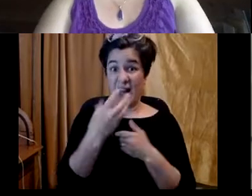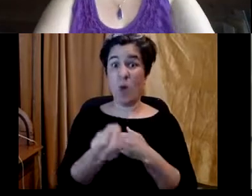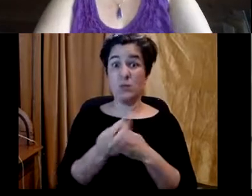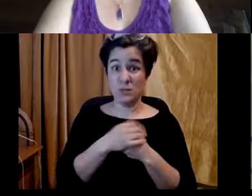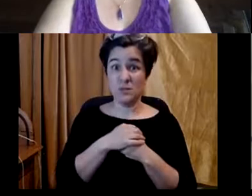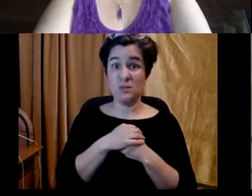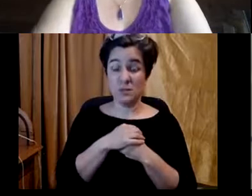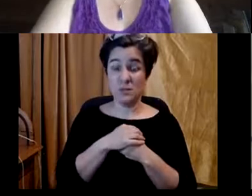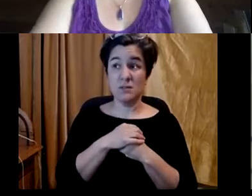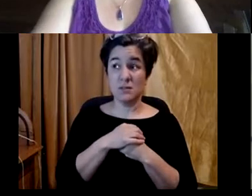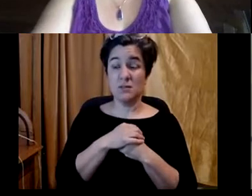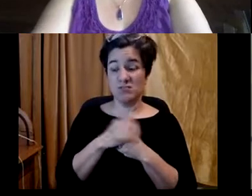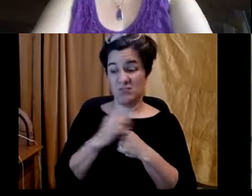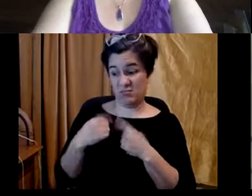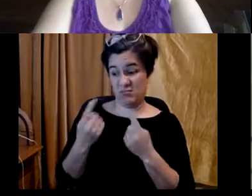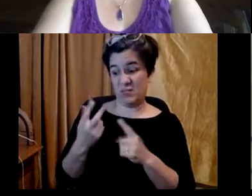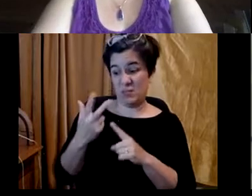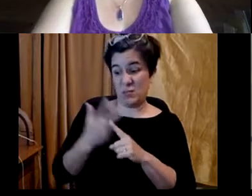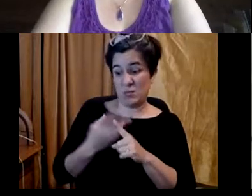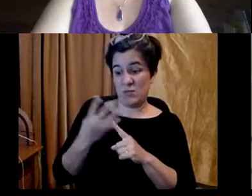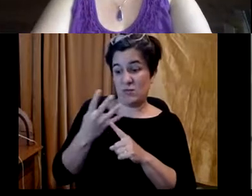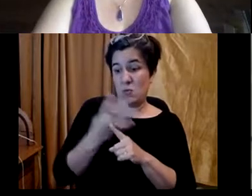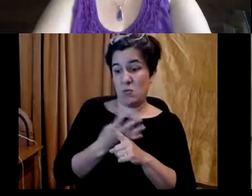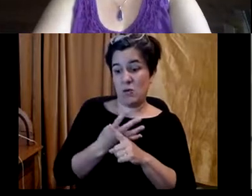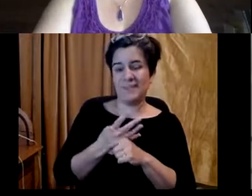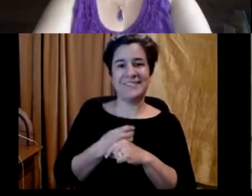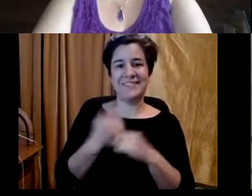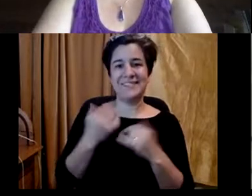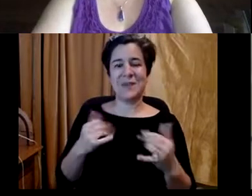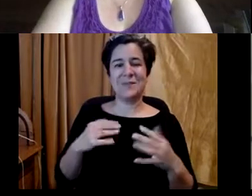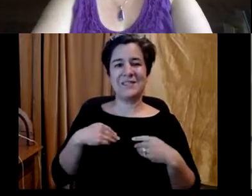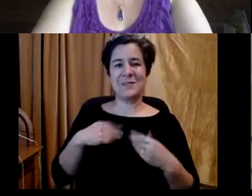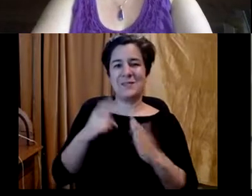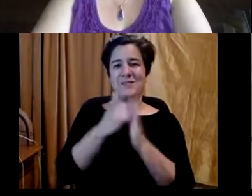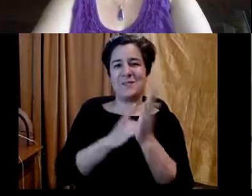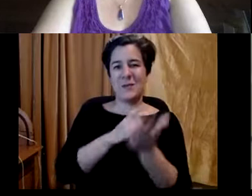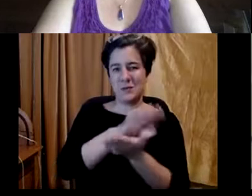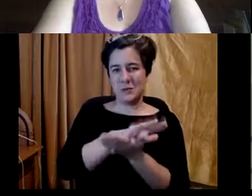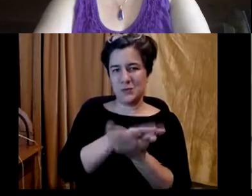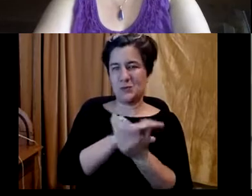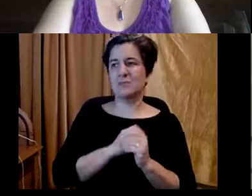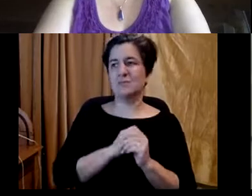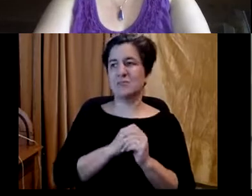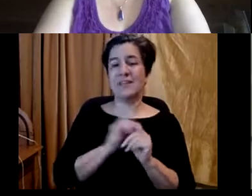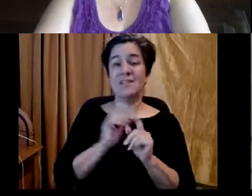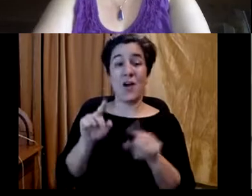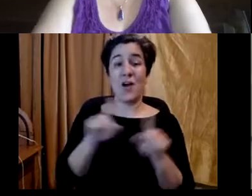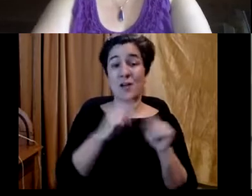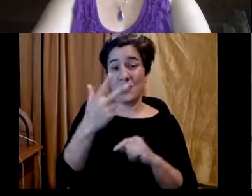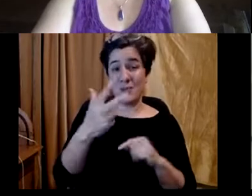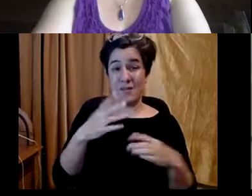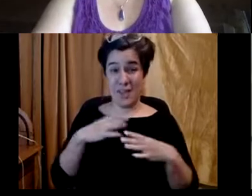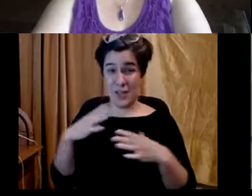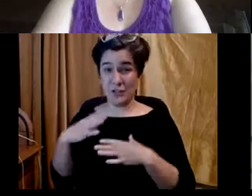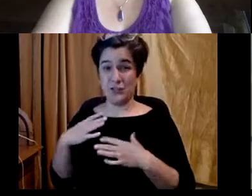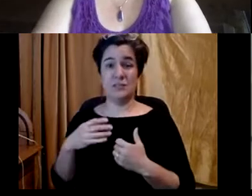In the last 3-4 months, I've been accepted to law school. I've been on 3 vacations. I am actually coming back